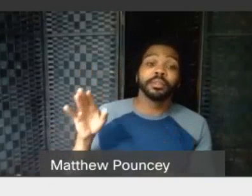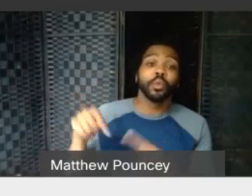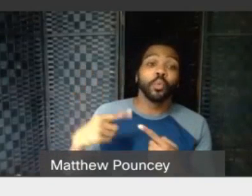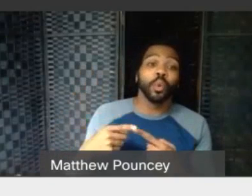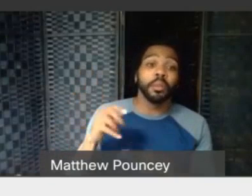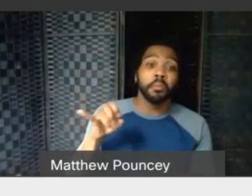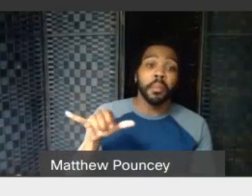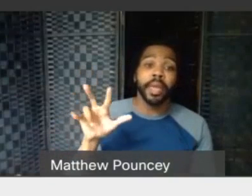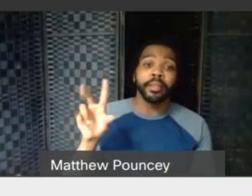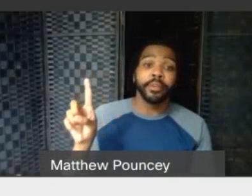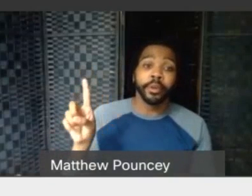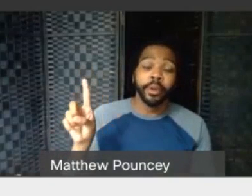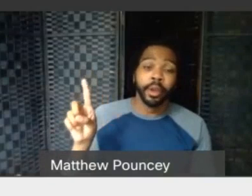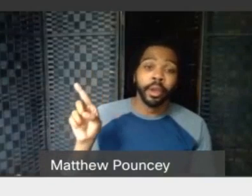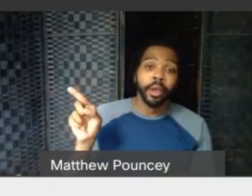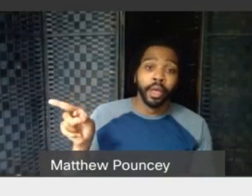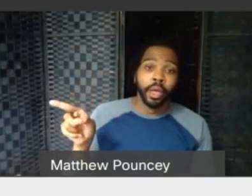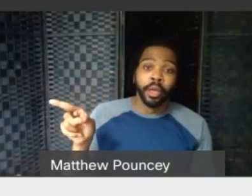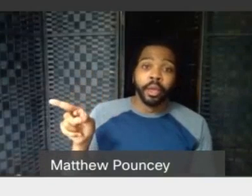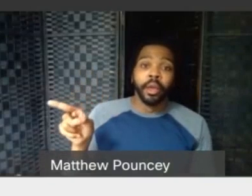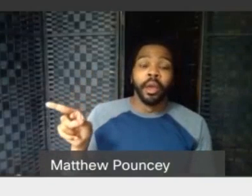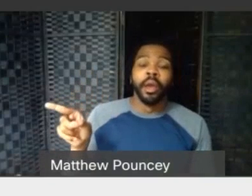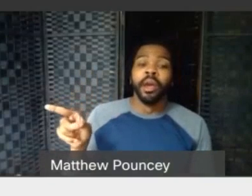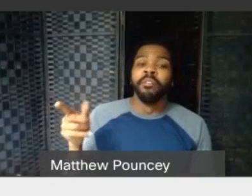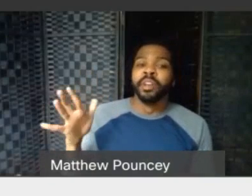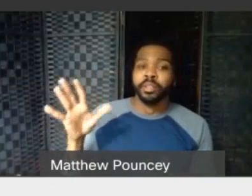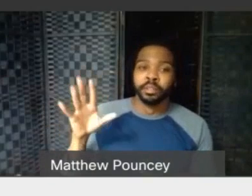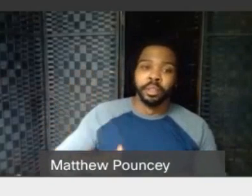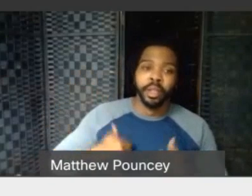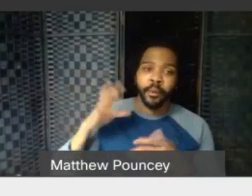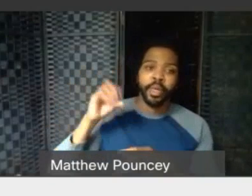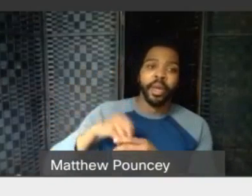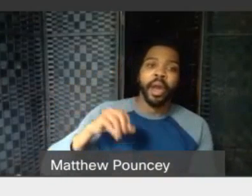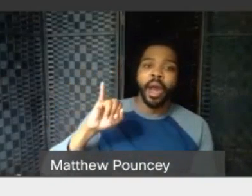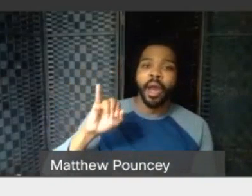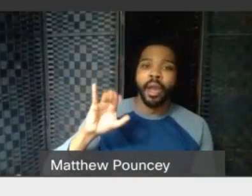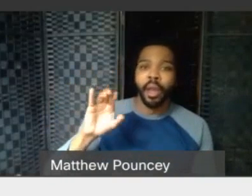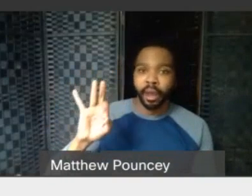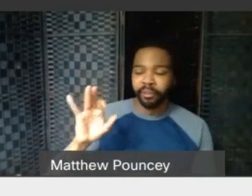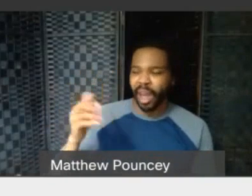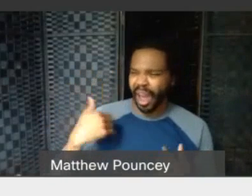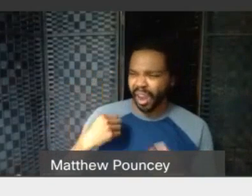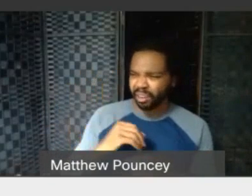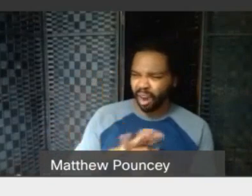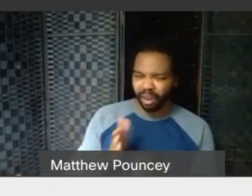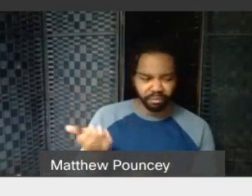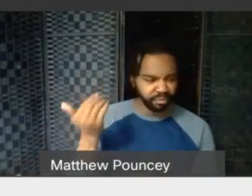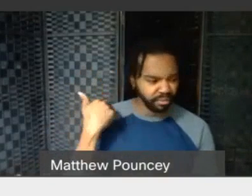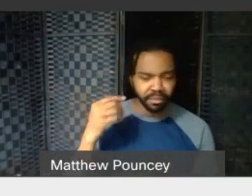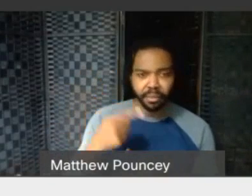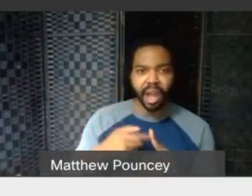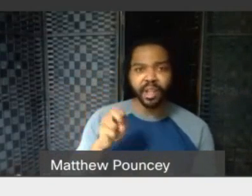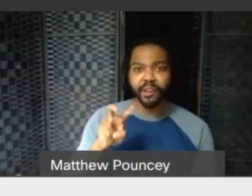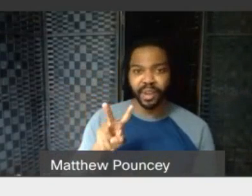the 31st had lived in an ICF, had COVID back in November,